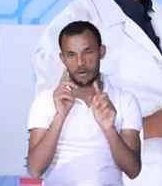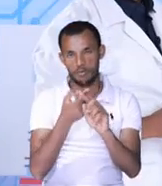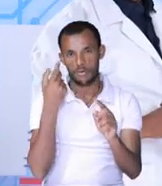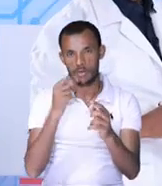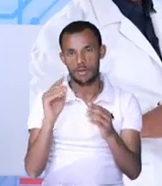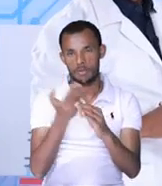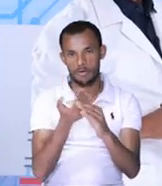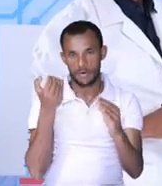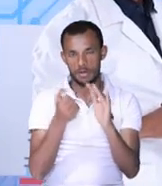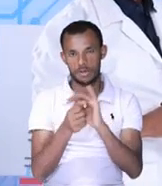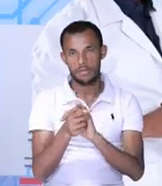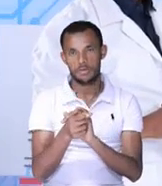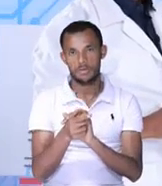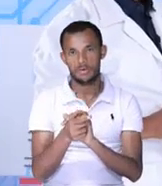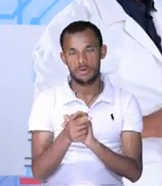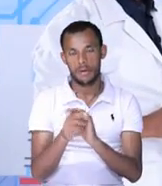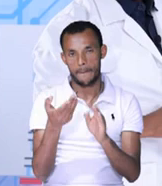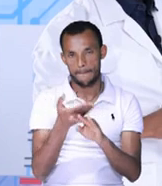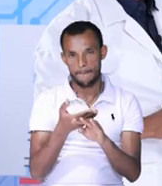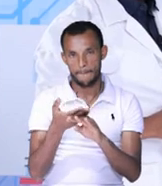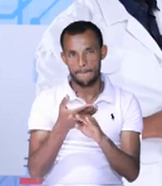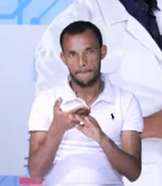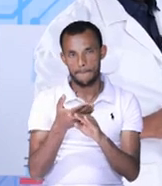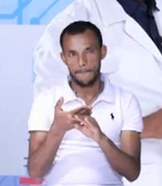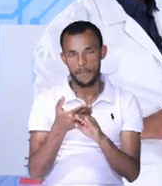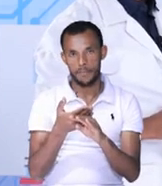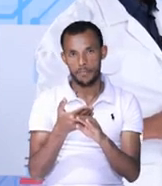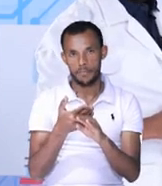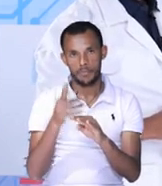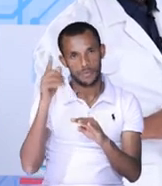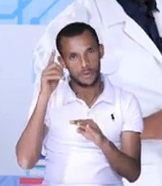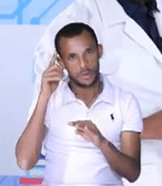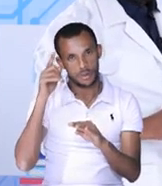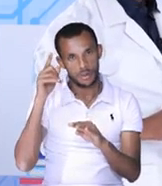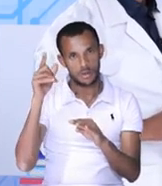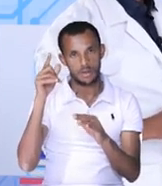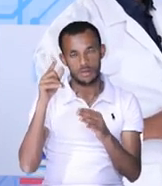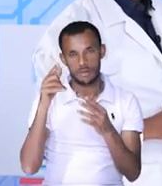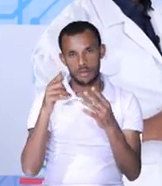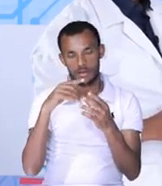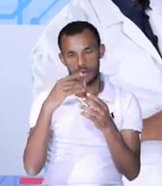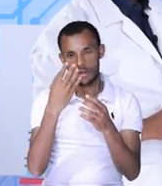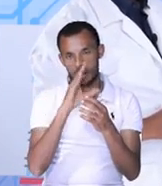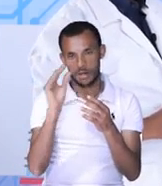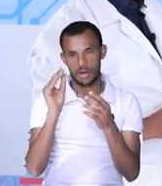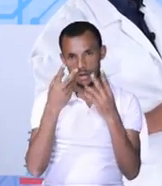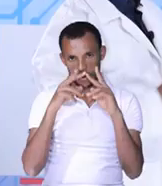from the previous examples. So please just listen me attentively.